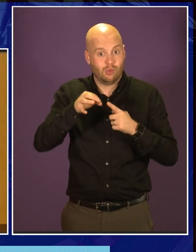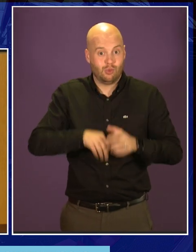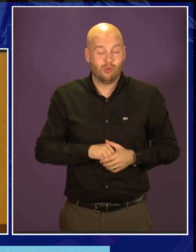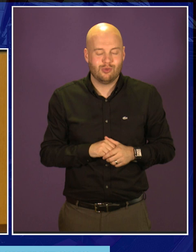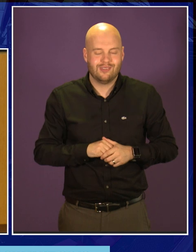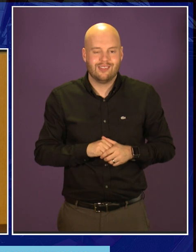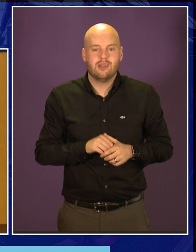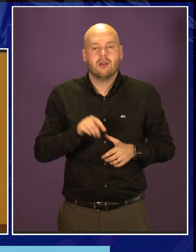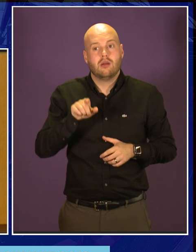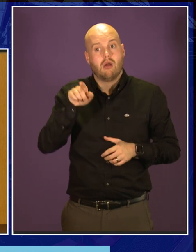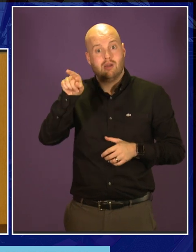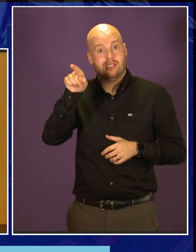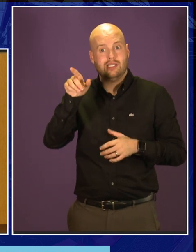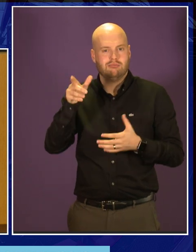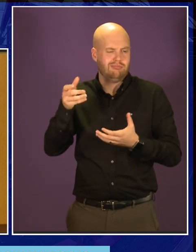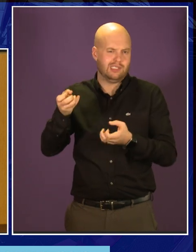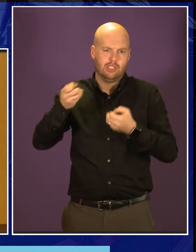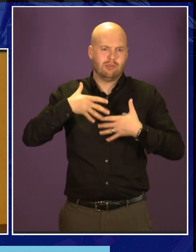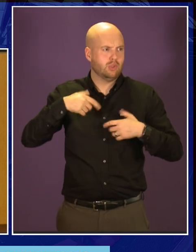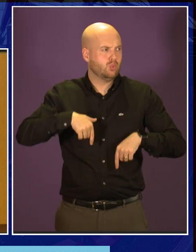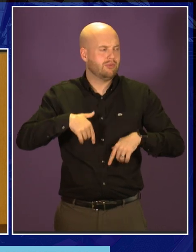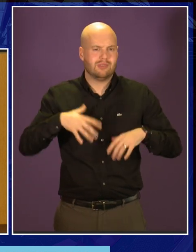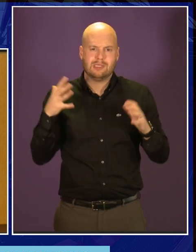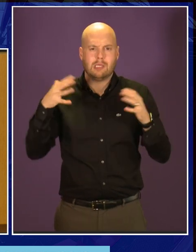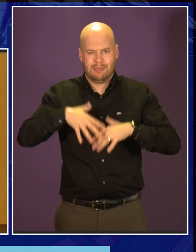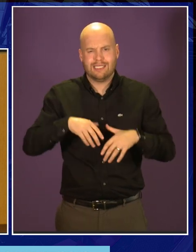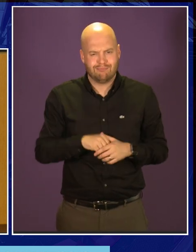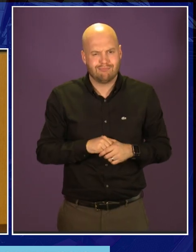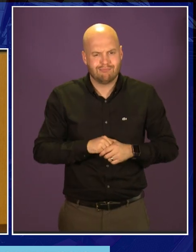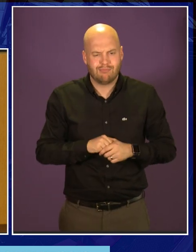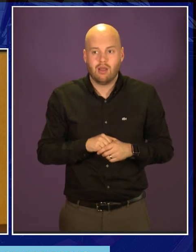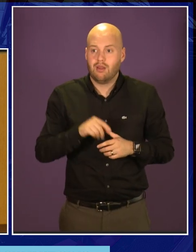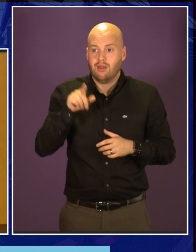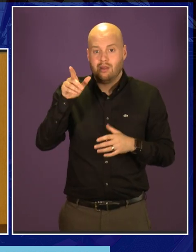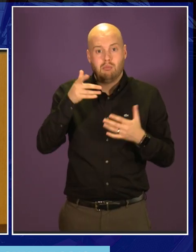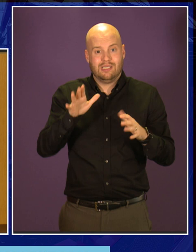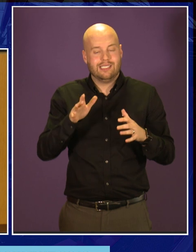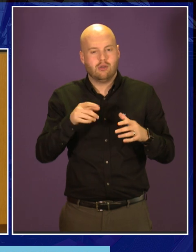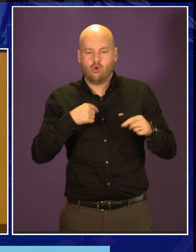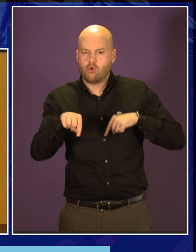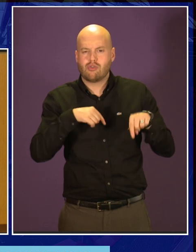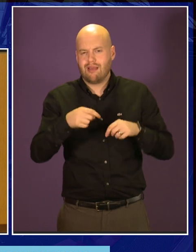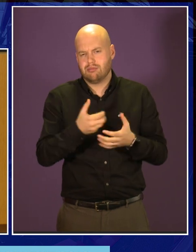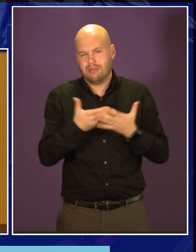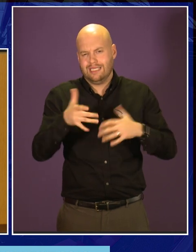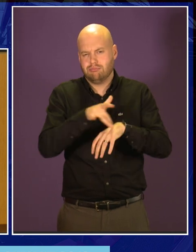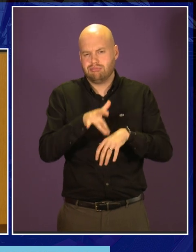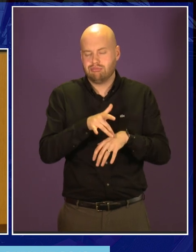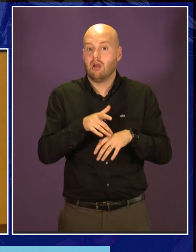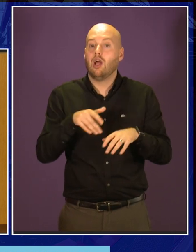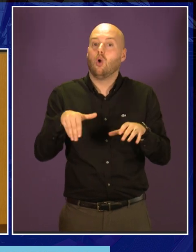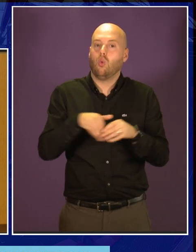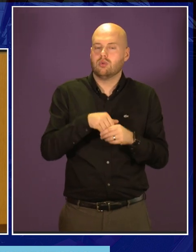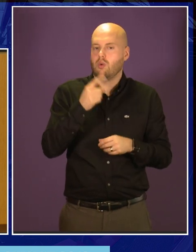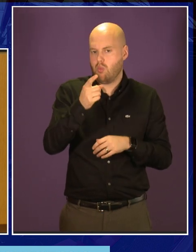just contributed to the summit, given us his work Xenos, and of course, choreographed Kadamati, which many of us saw on Wednesday outside the